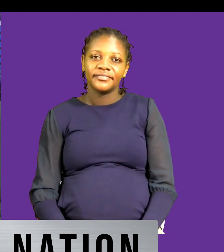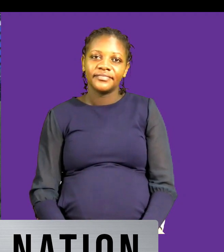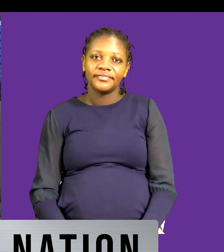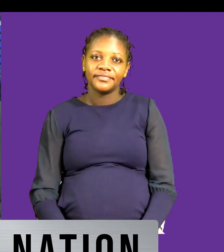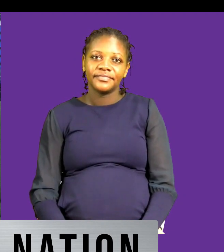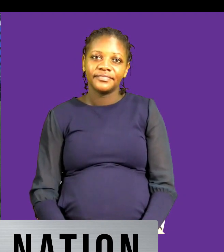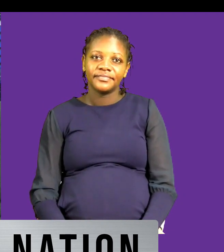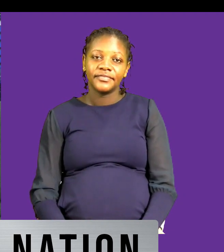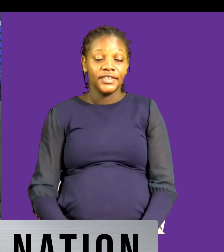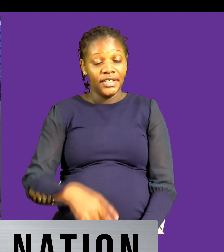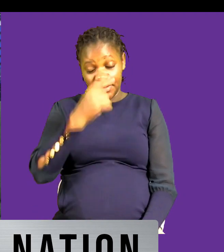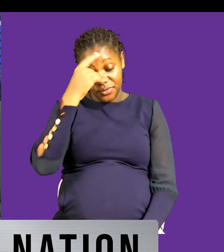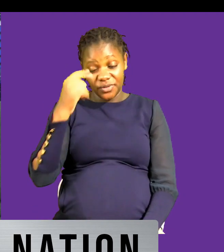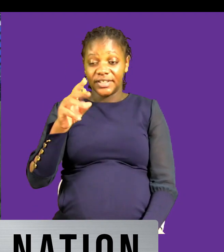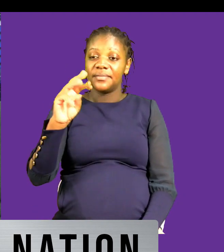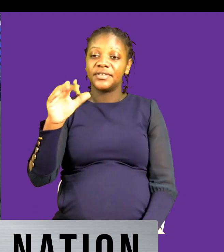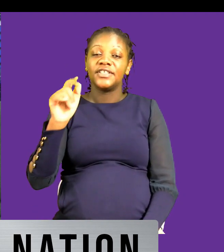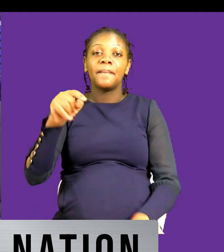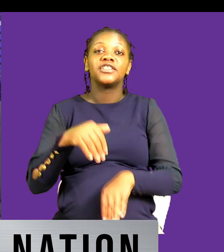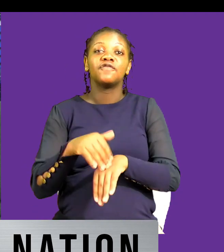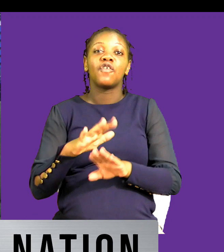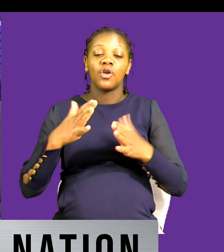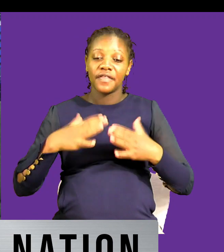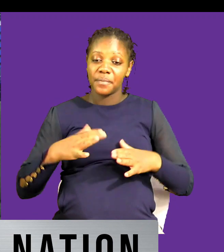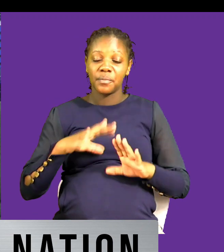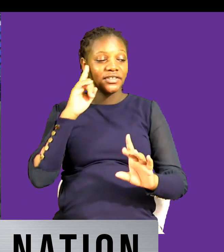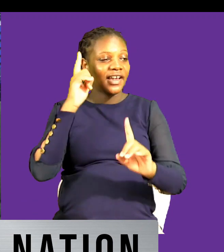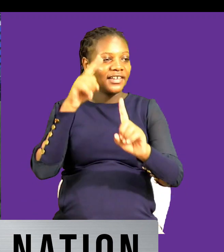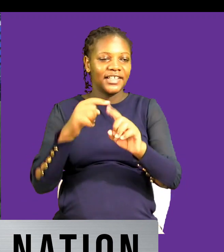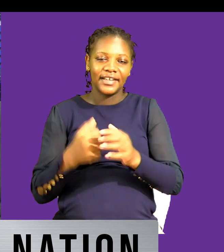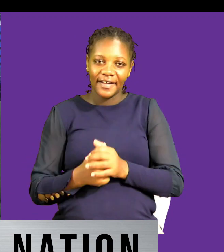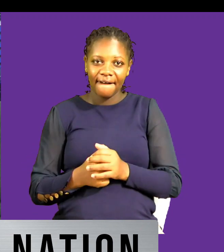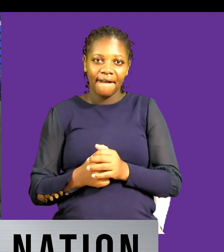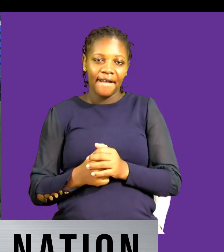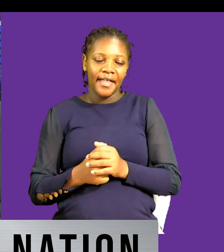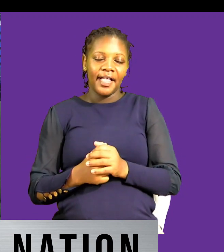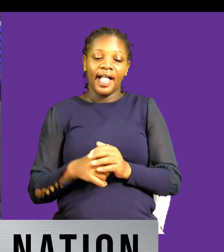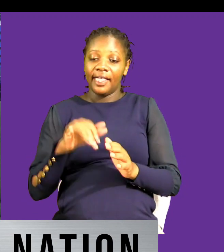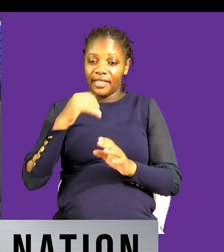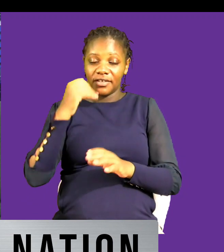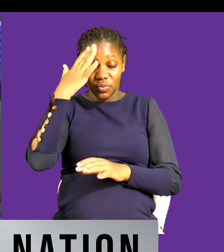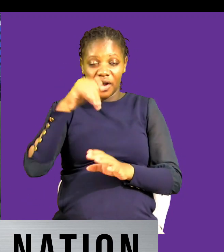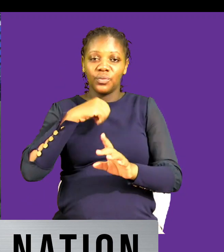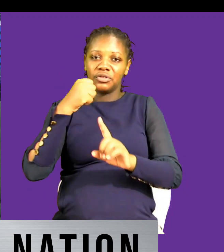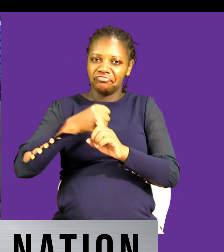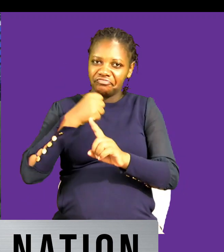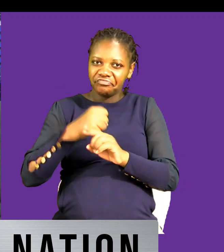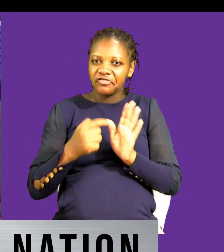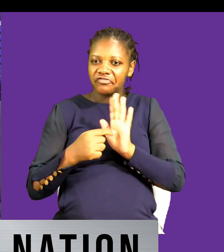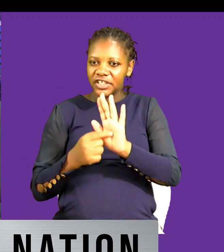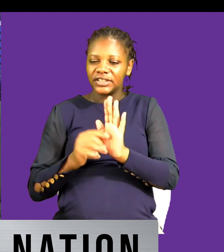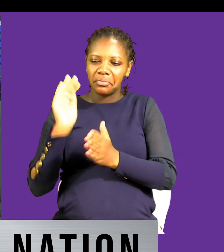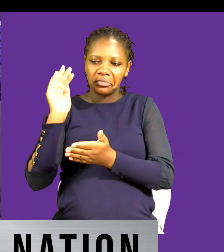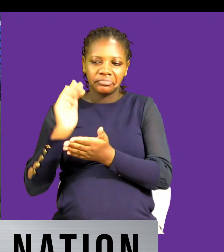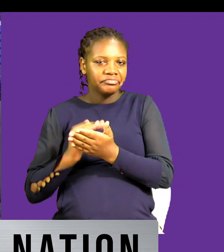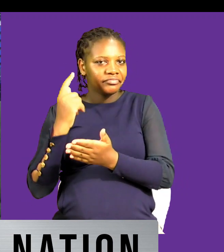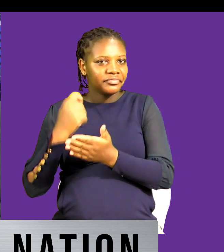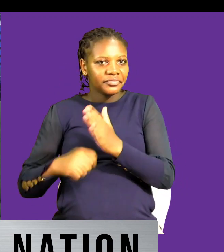the people's agenda. Because the people's agenda is that agenda we are pushing, abolishing taxes on basic and